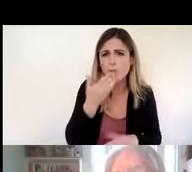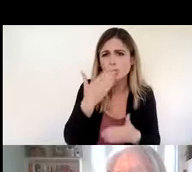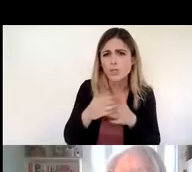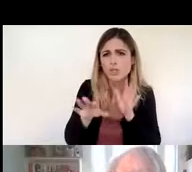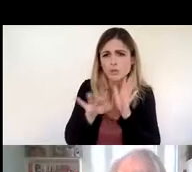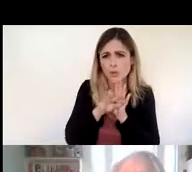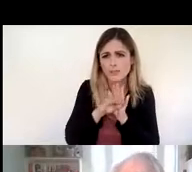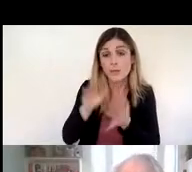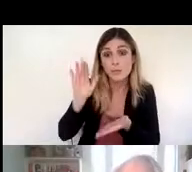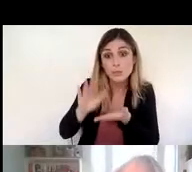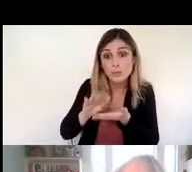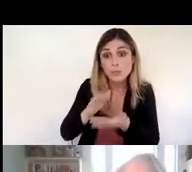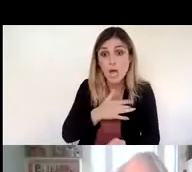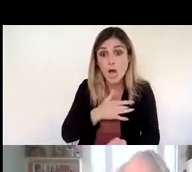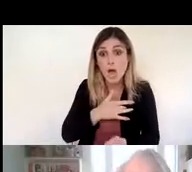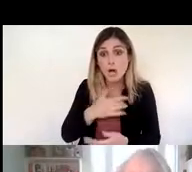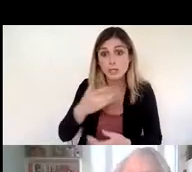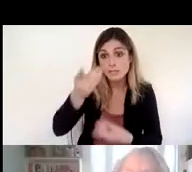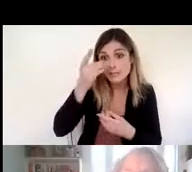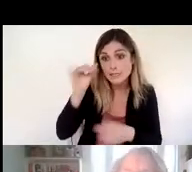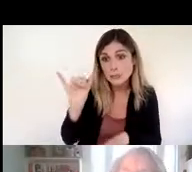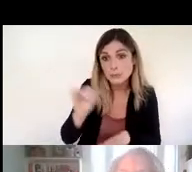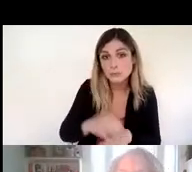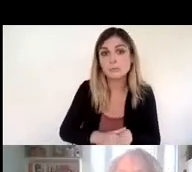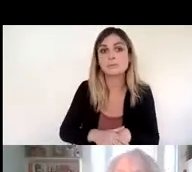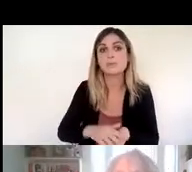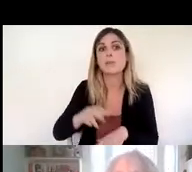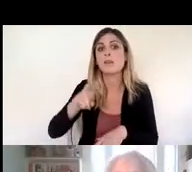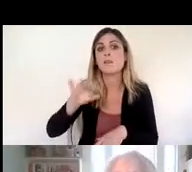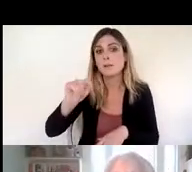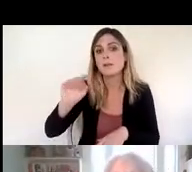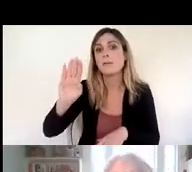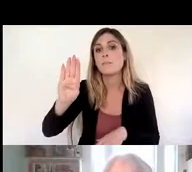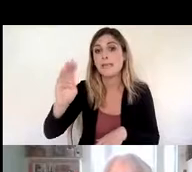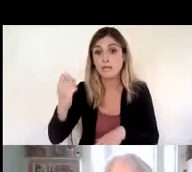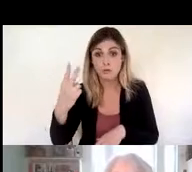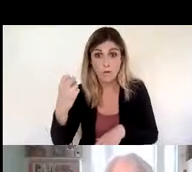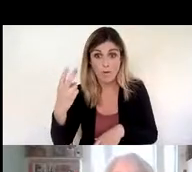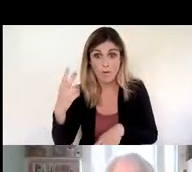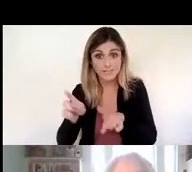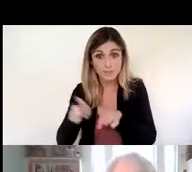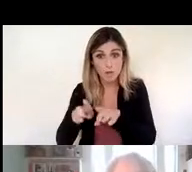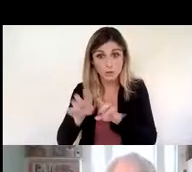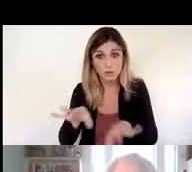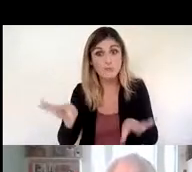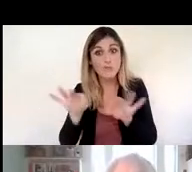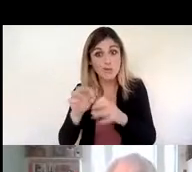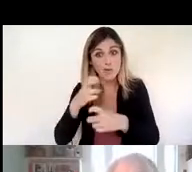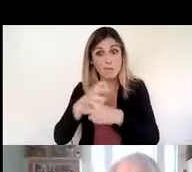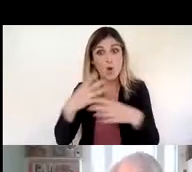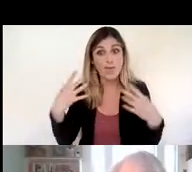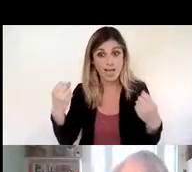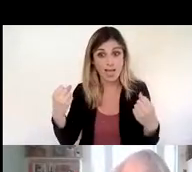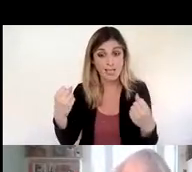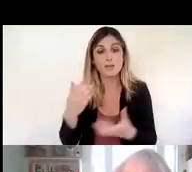Vitamin B12 is also important for bone health. There is some evidence that low vitamin B12 status is